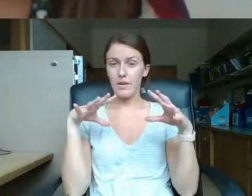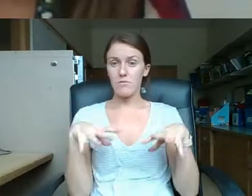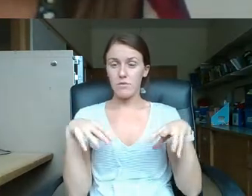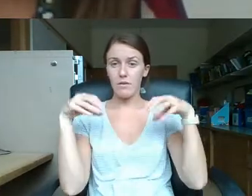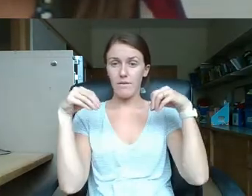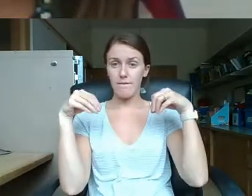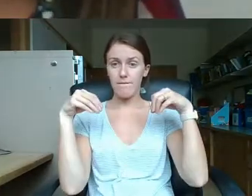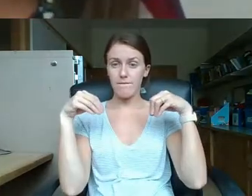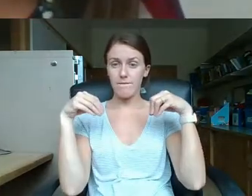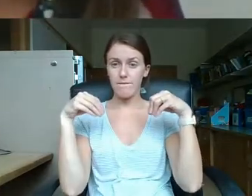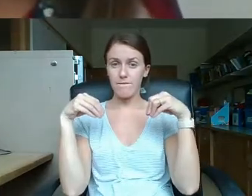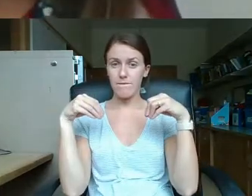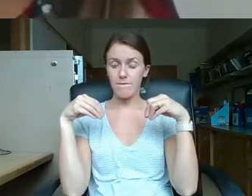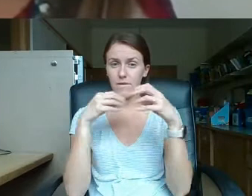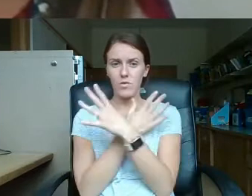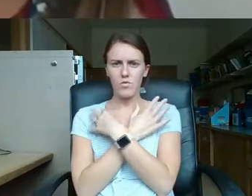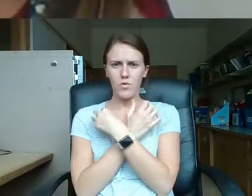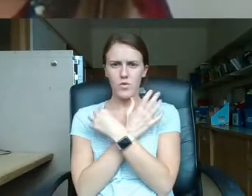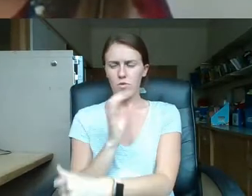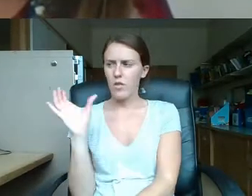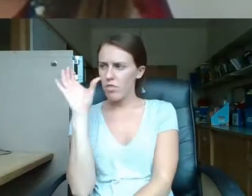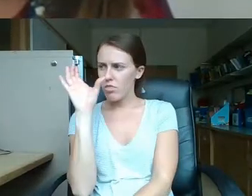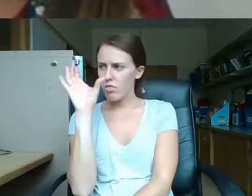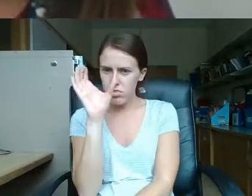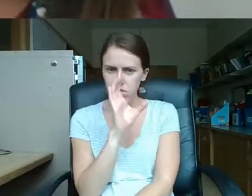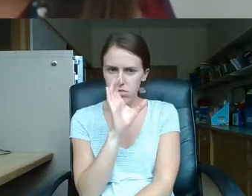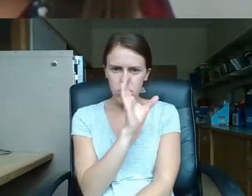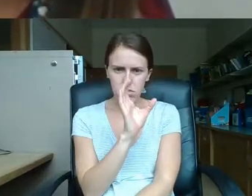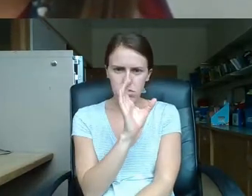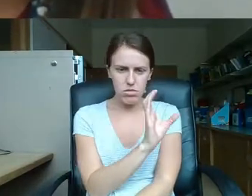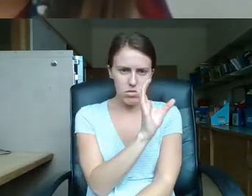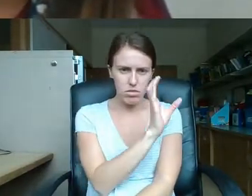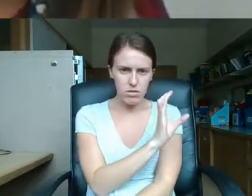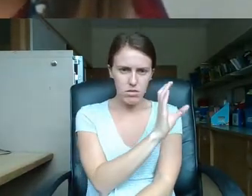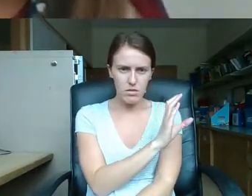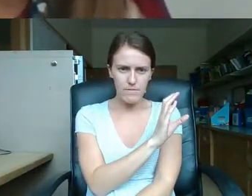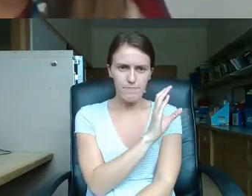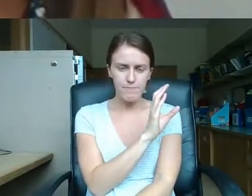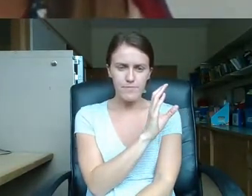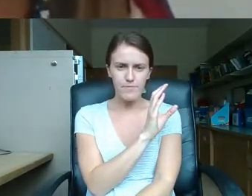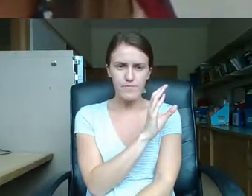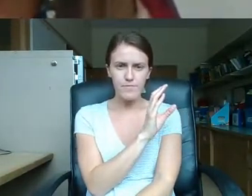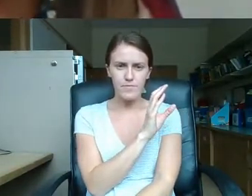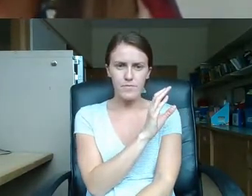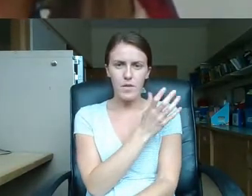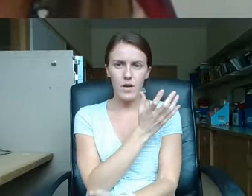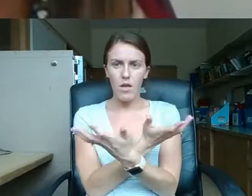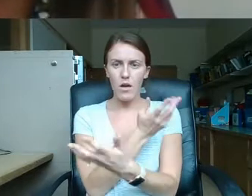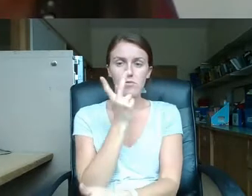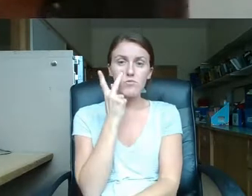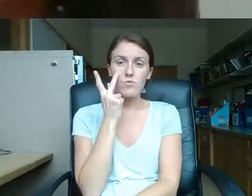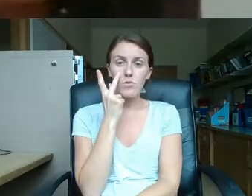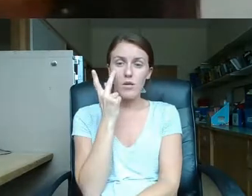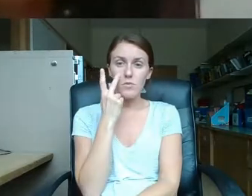Corduroy began his search again. He was surprised to see something white and glowing in the dark. Maybe it's